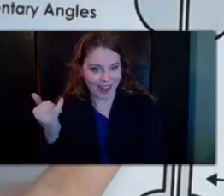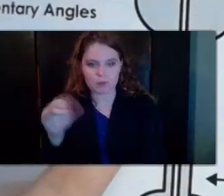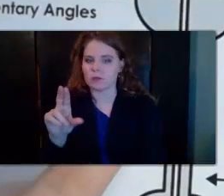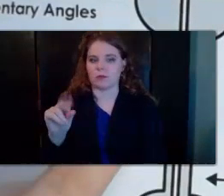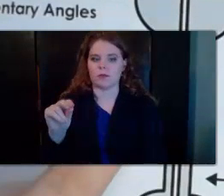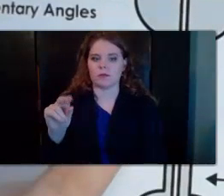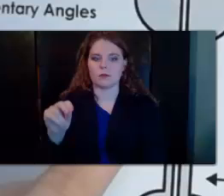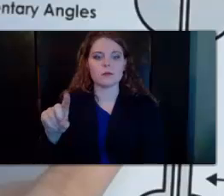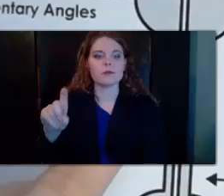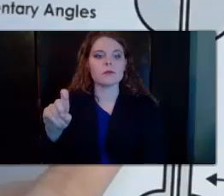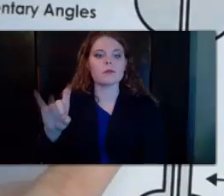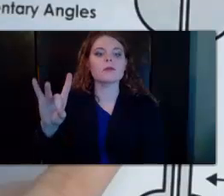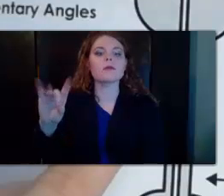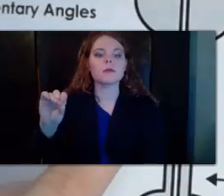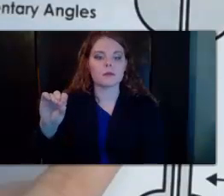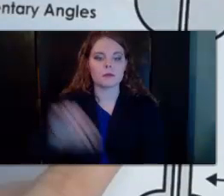us 180.